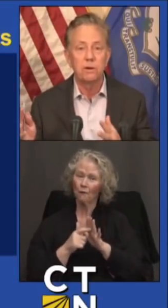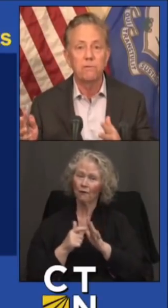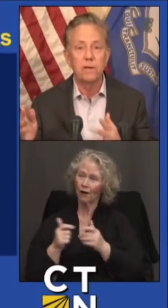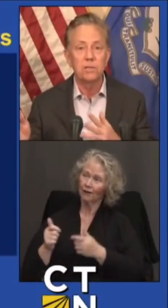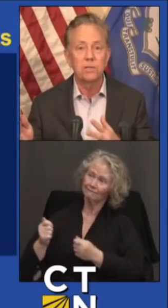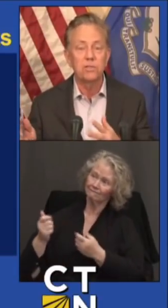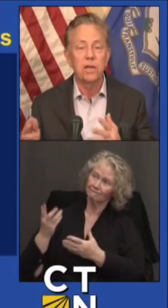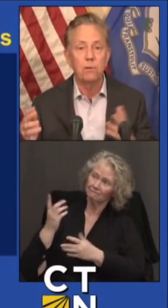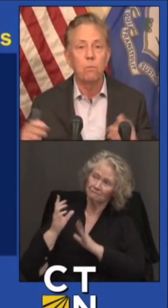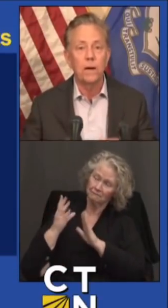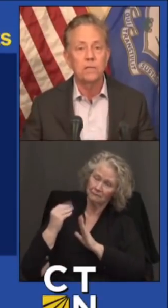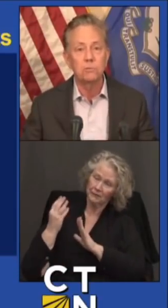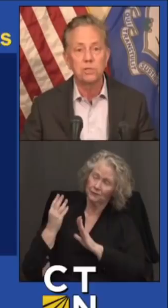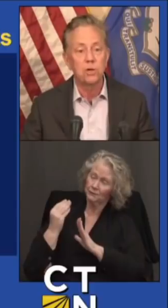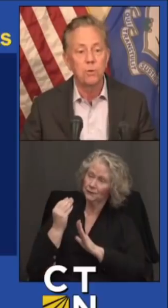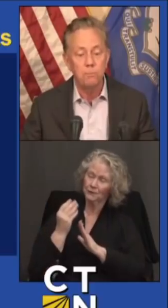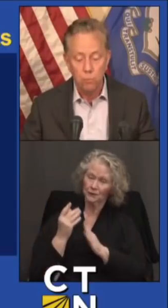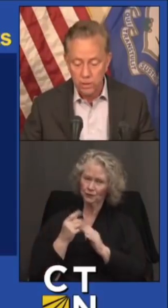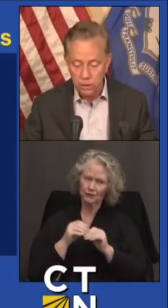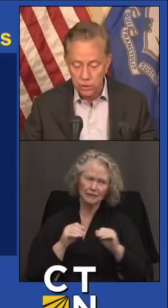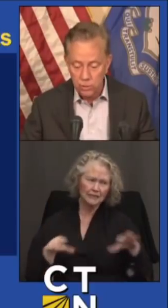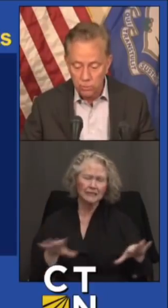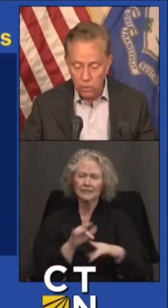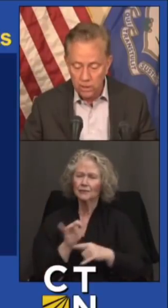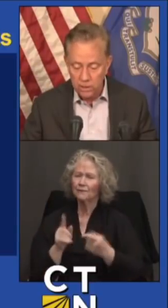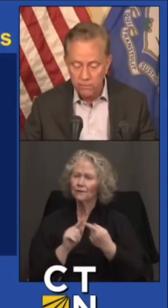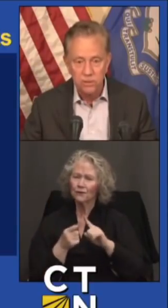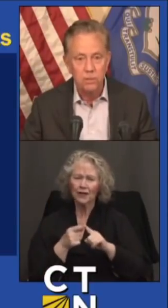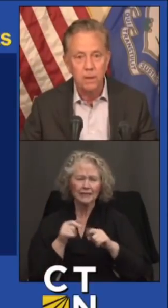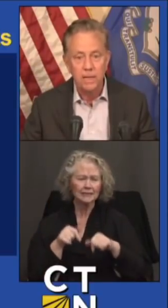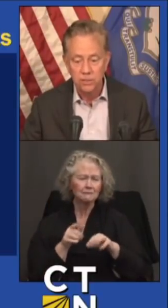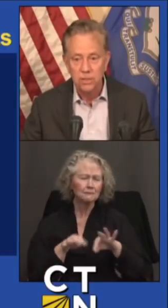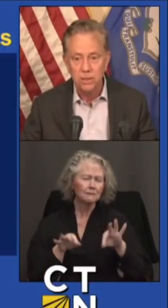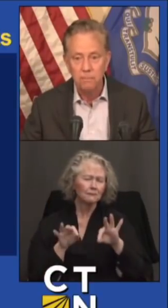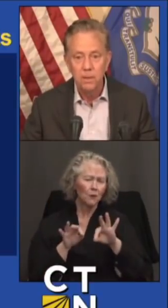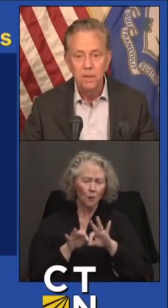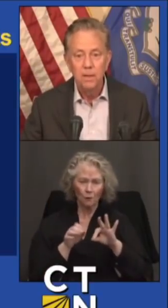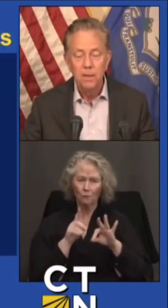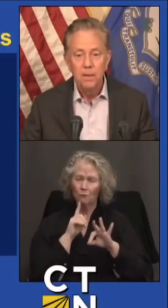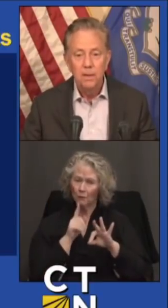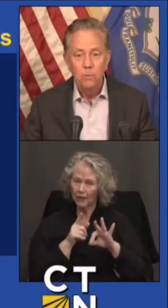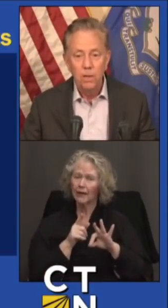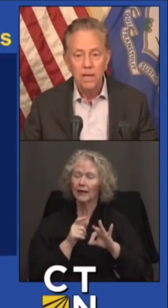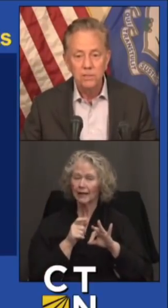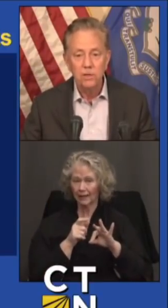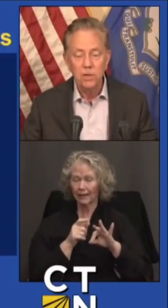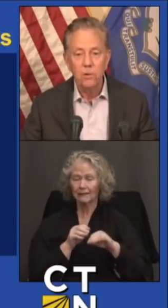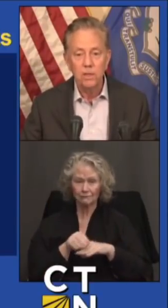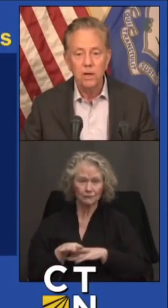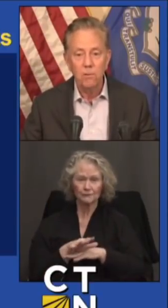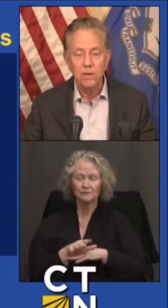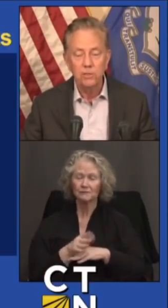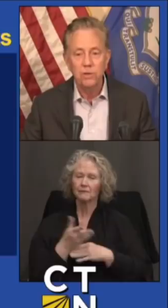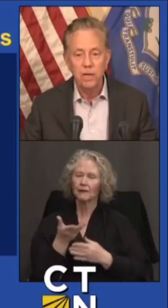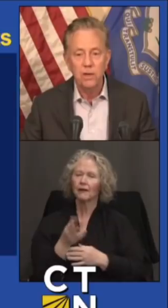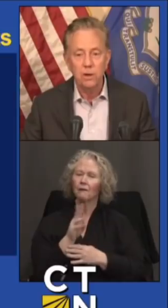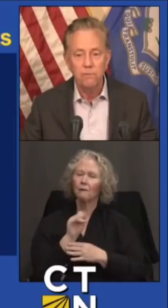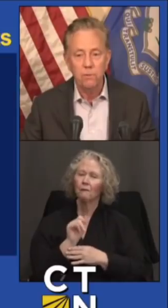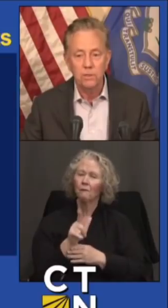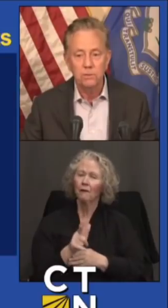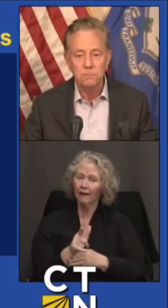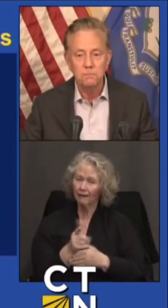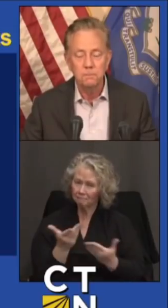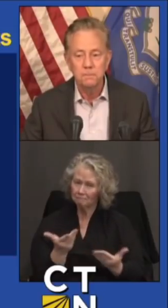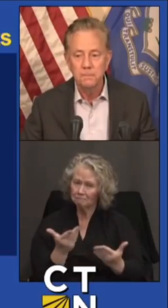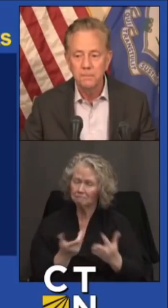friends, and their friends could say why this was so important to do and what a difference it makes. Will Haskell, you're right there. Why don't you kick it off